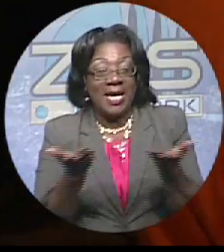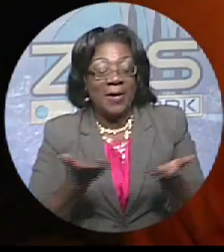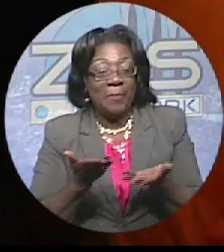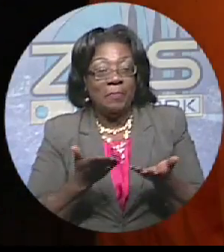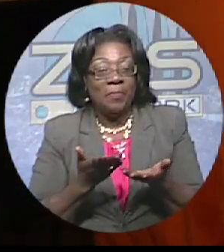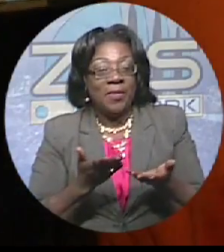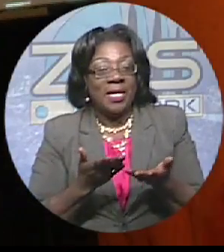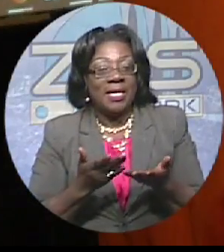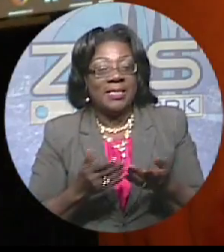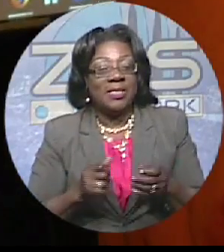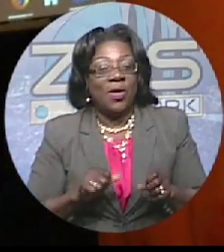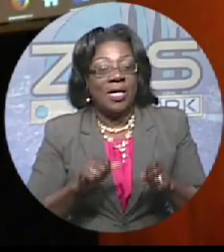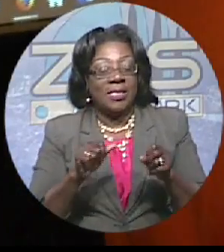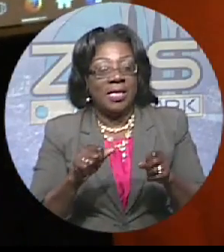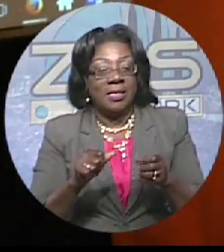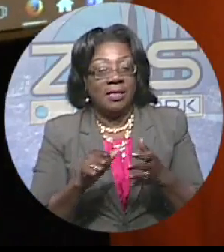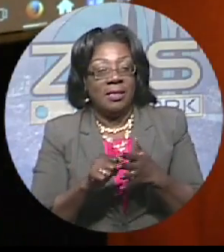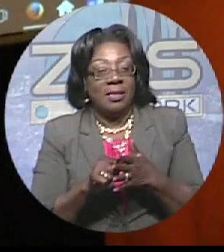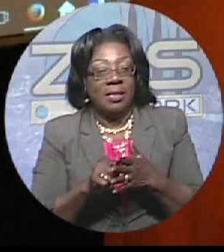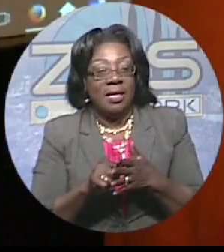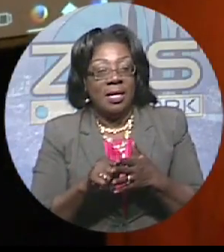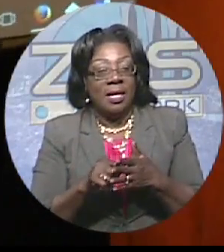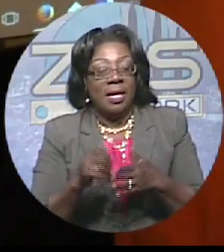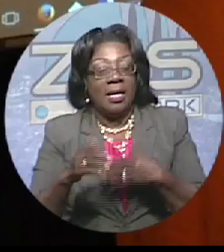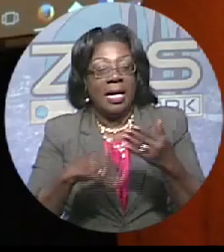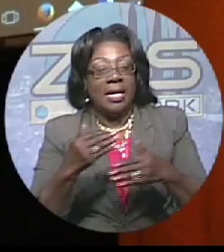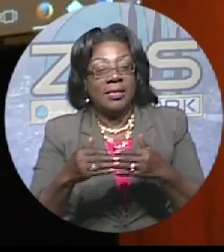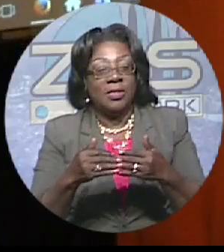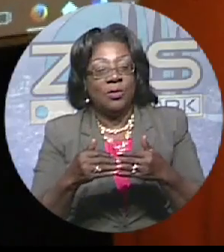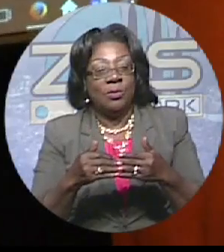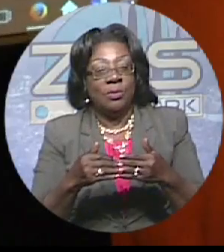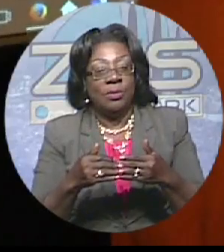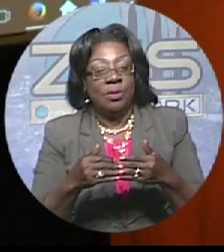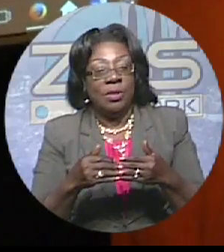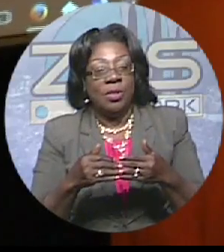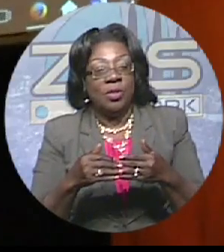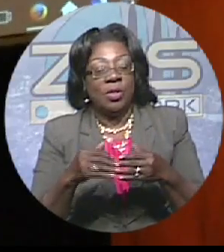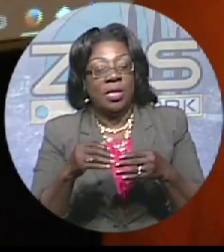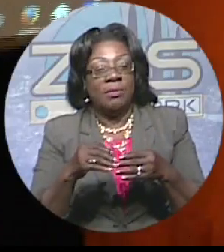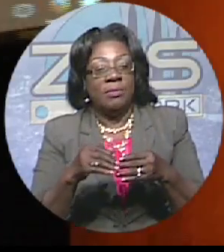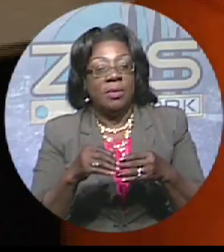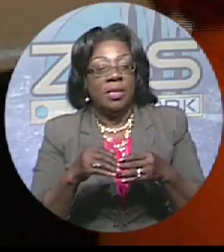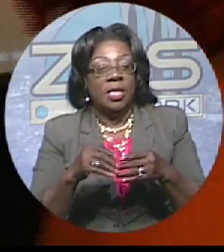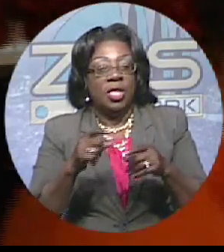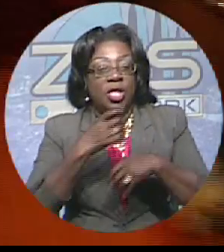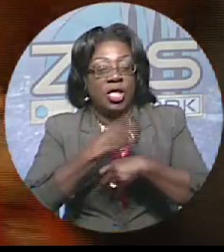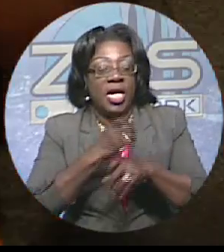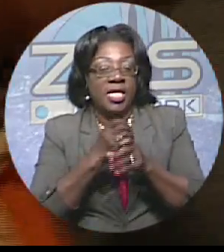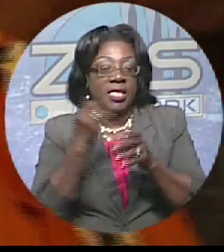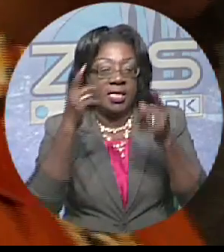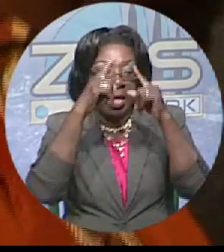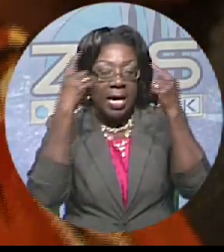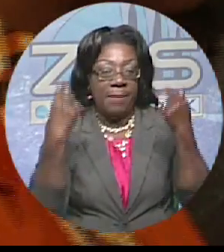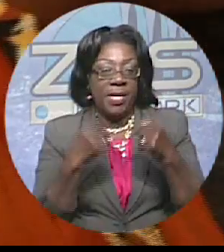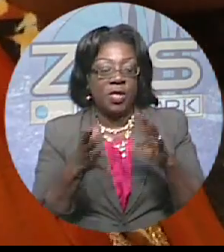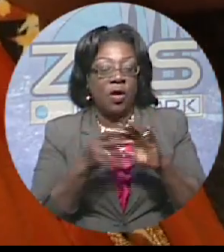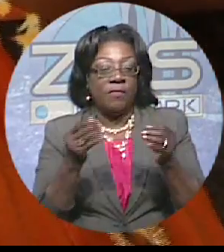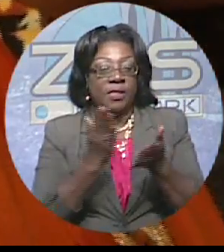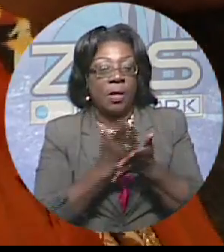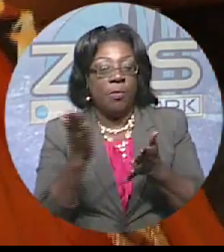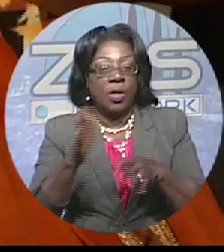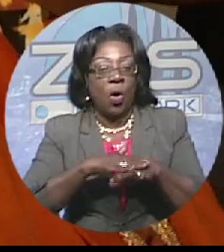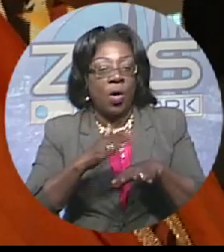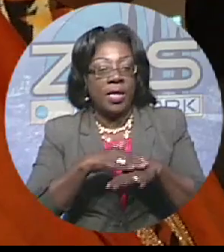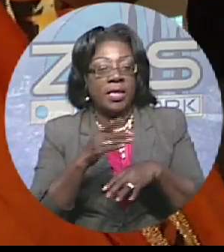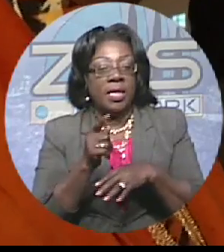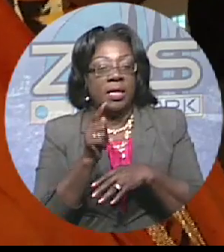your gender, and so it says female there. It knows if you're wearing glasses or not. It knows how your head is positioned and if you're blinking or not. But